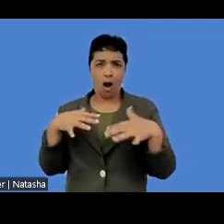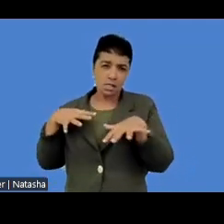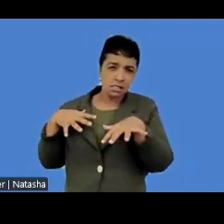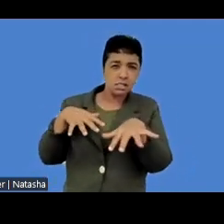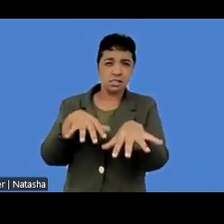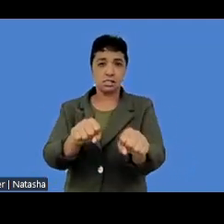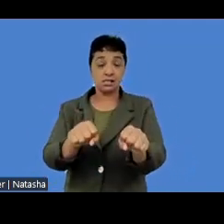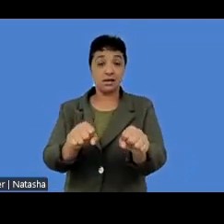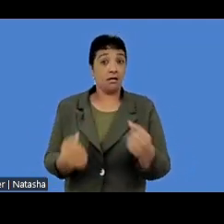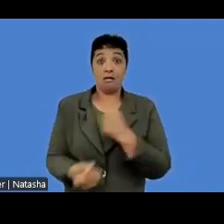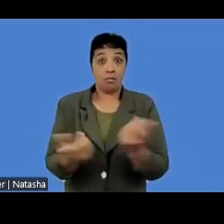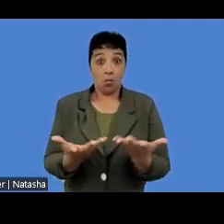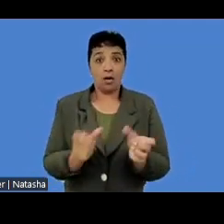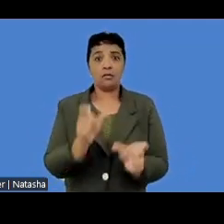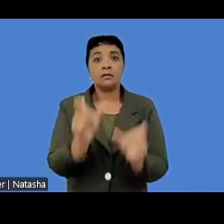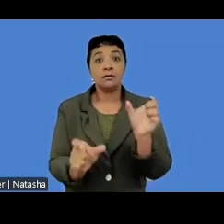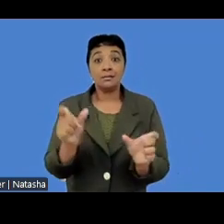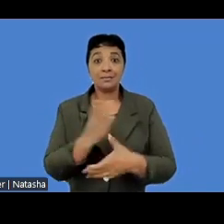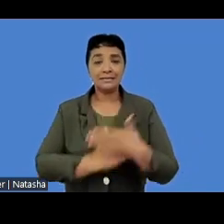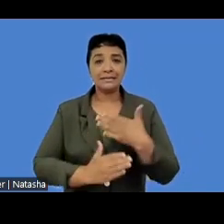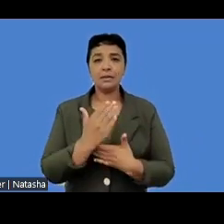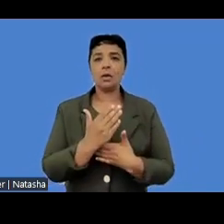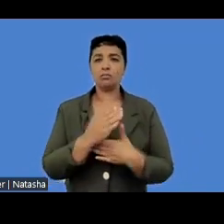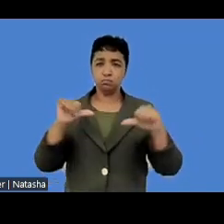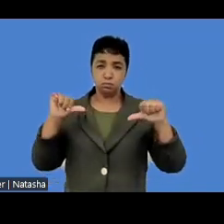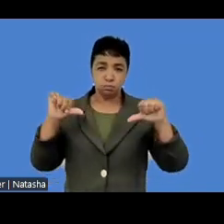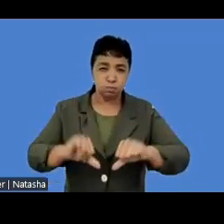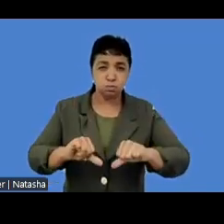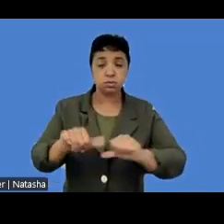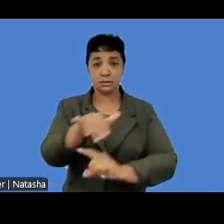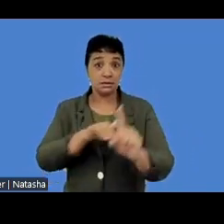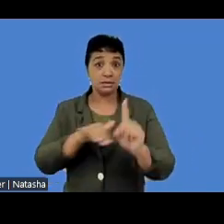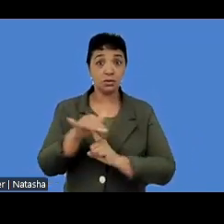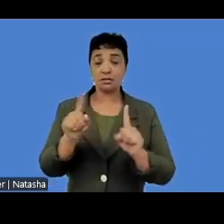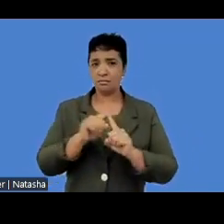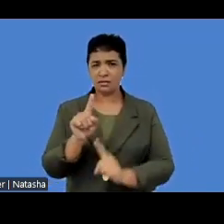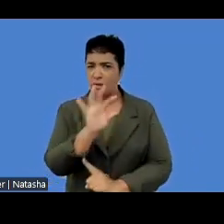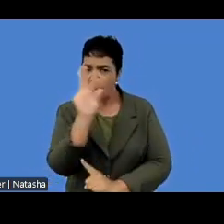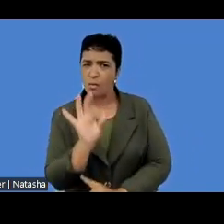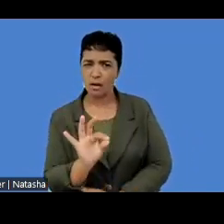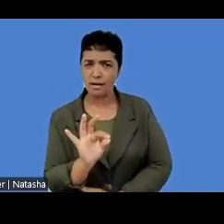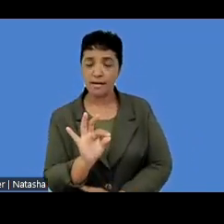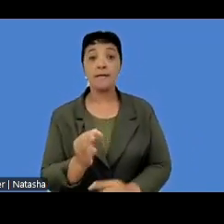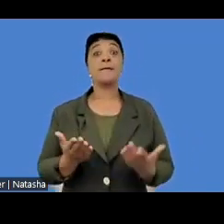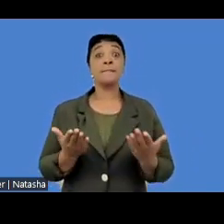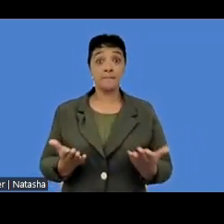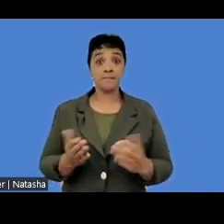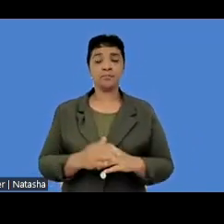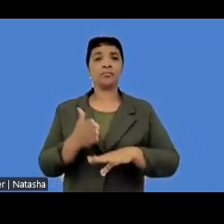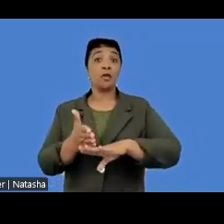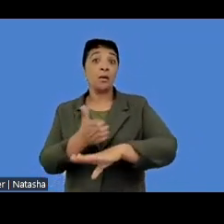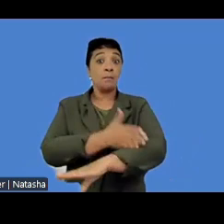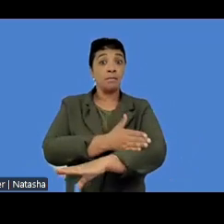are in an extremely vulnerable situation. But why? Before the full-scale invasion, in